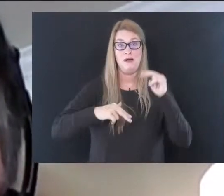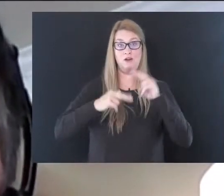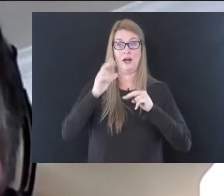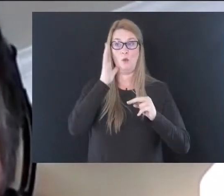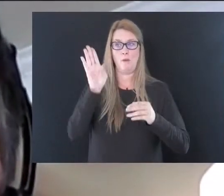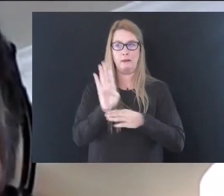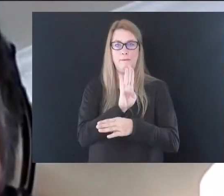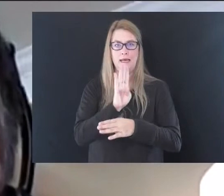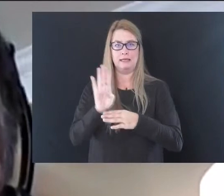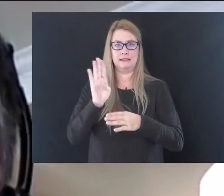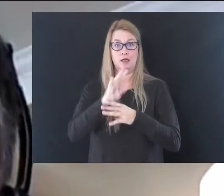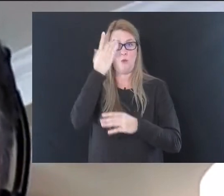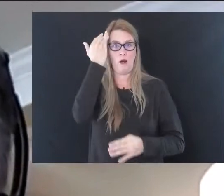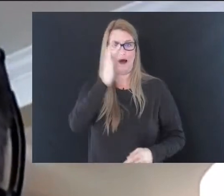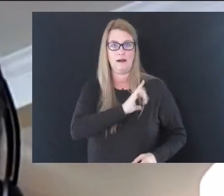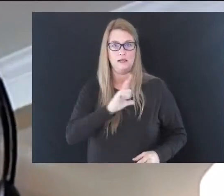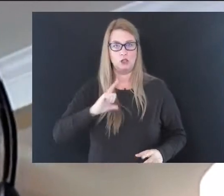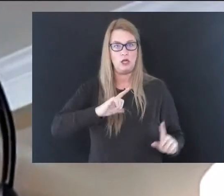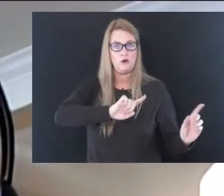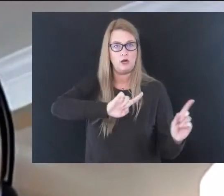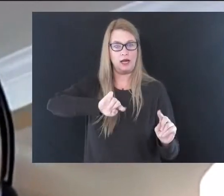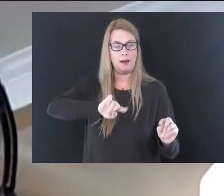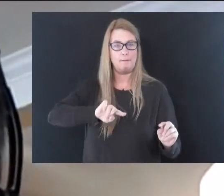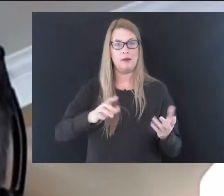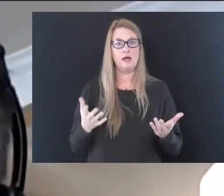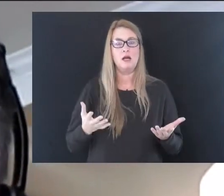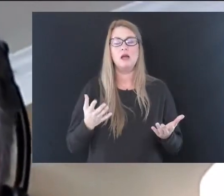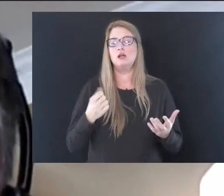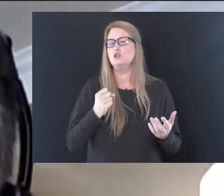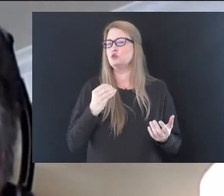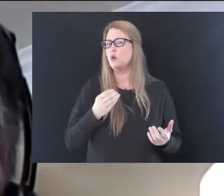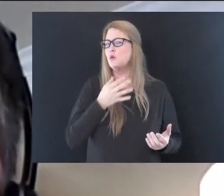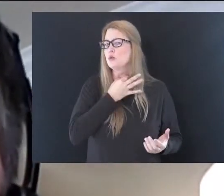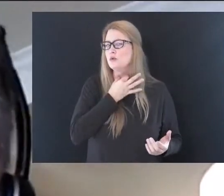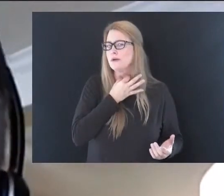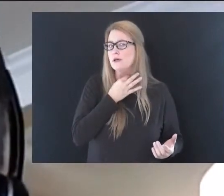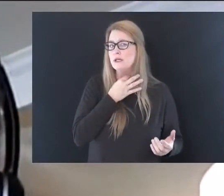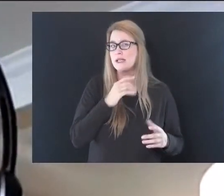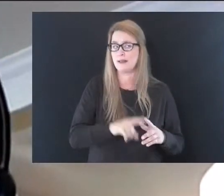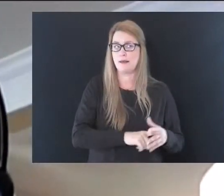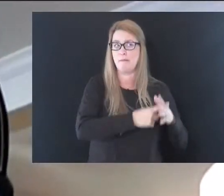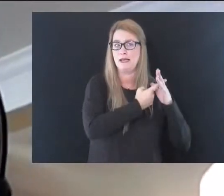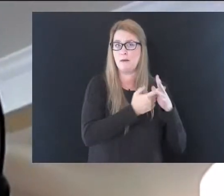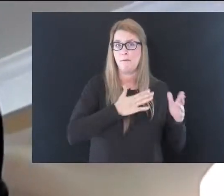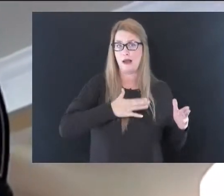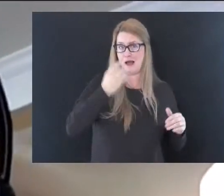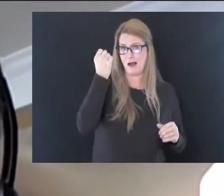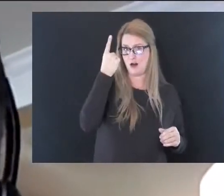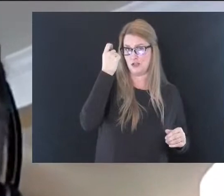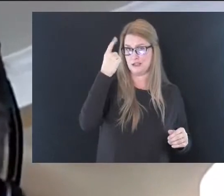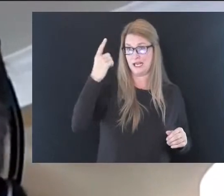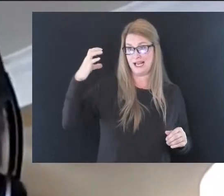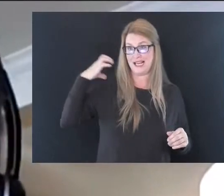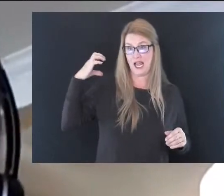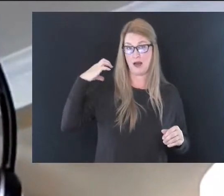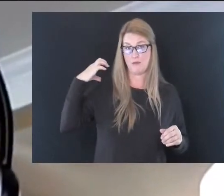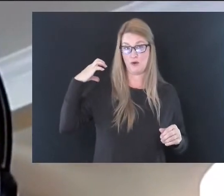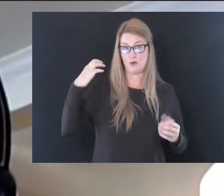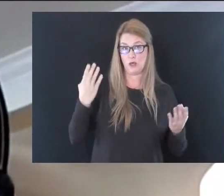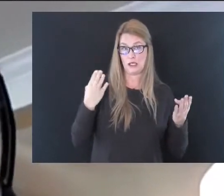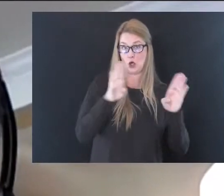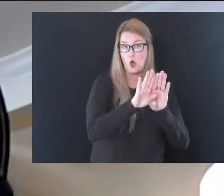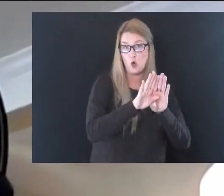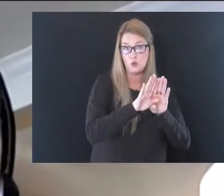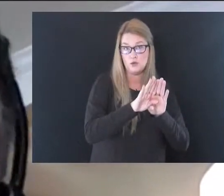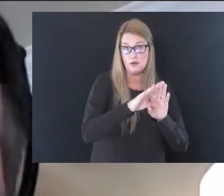off with your State of the State address. A couple things I wonder, since the beginning of the pandemic, my understanding is the Capitol has largely been closed